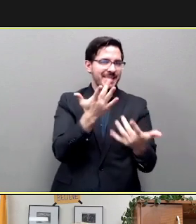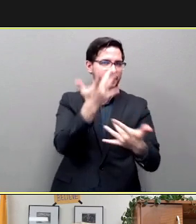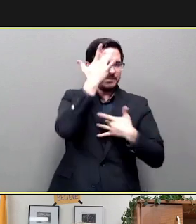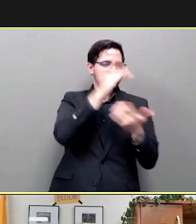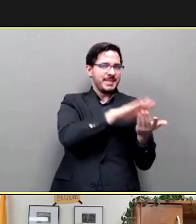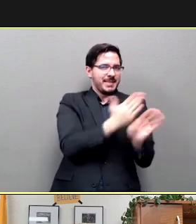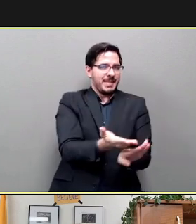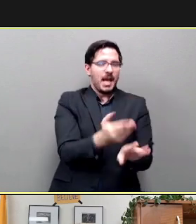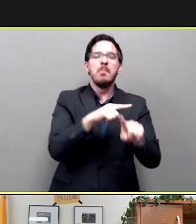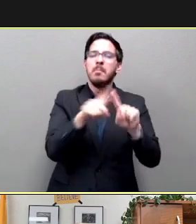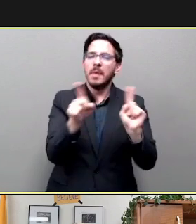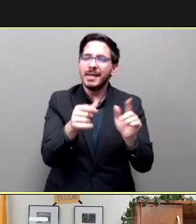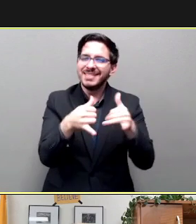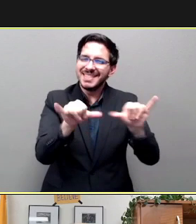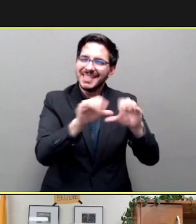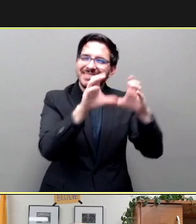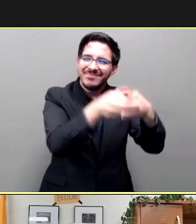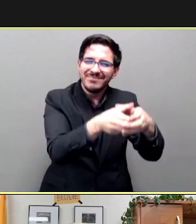Next slide, please.